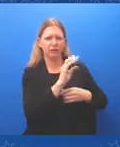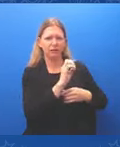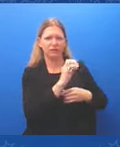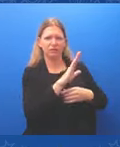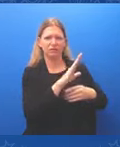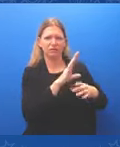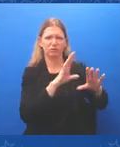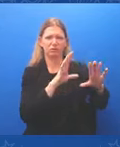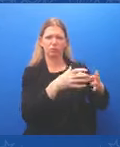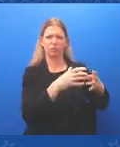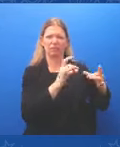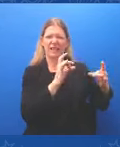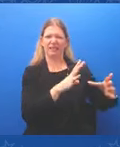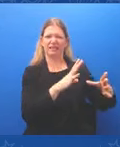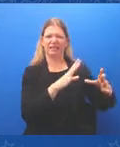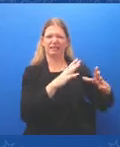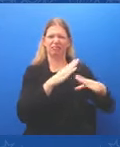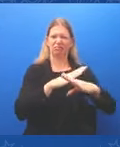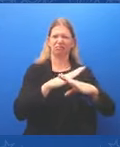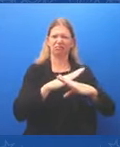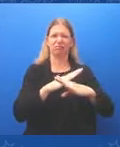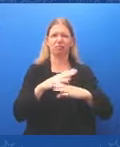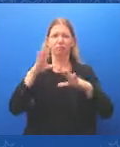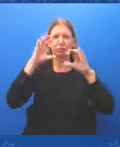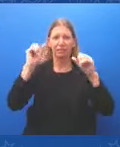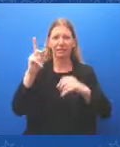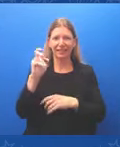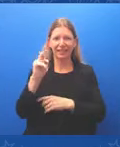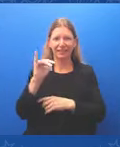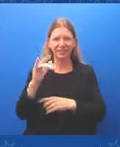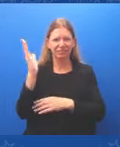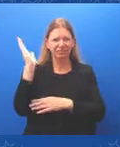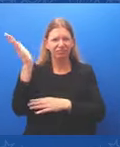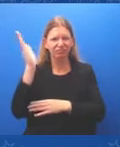and announced a landmark civil rights bill.